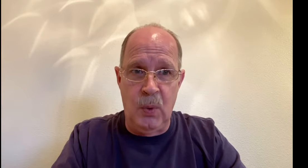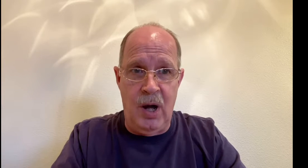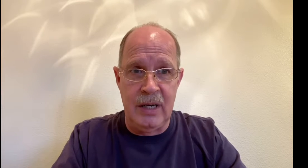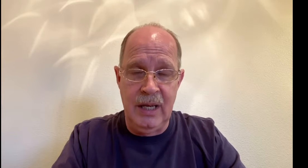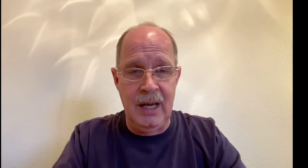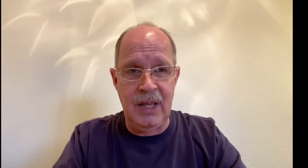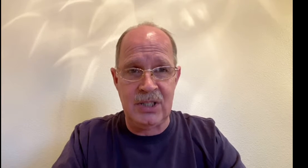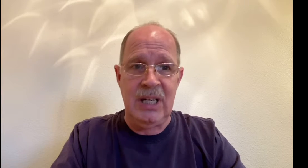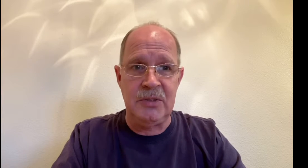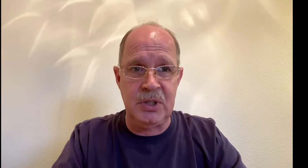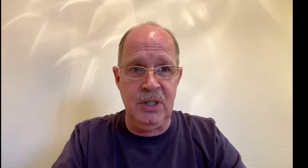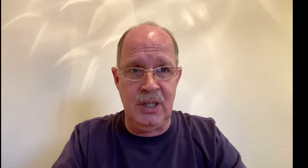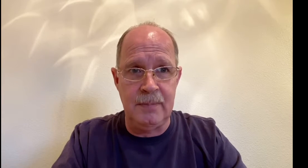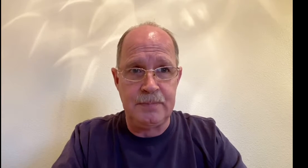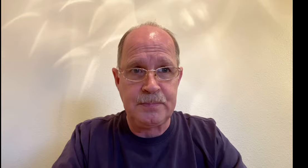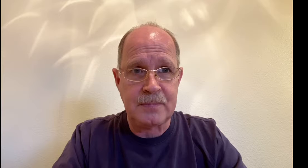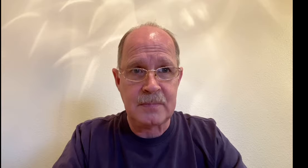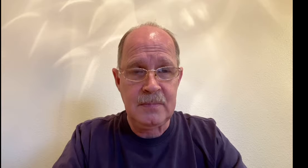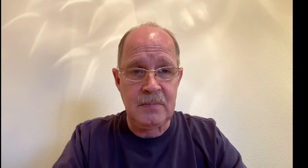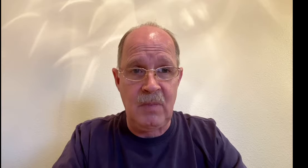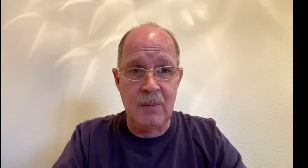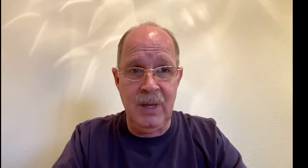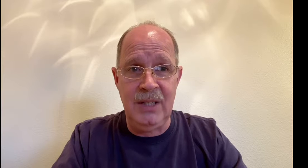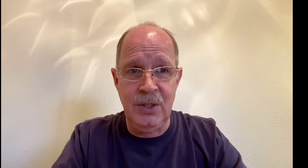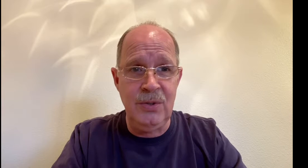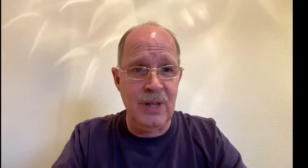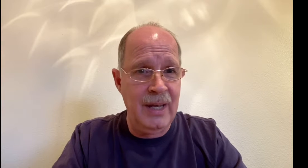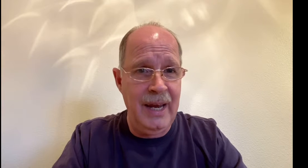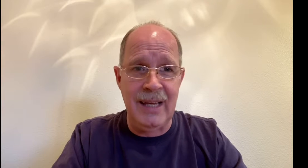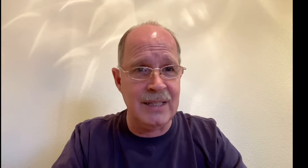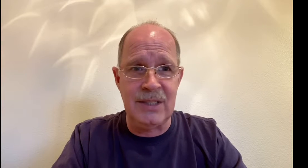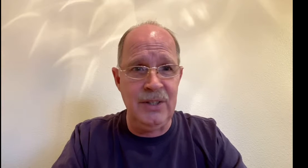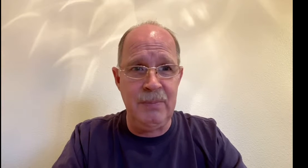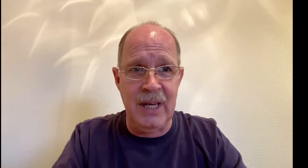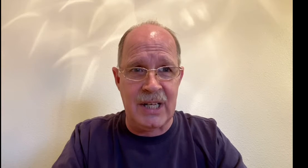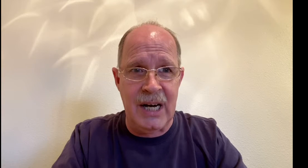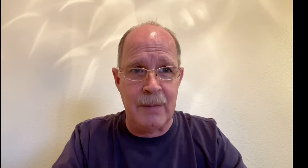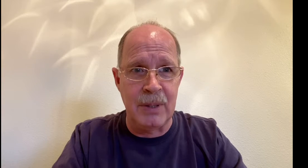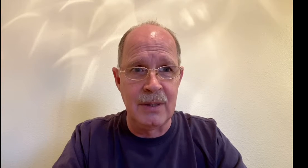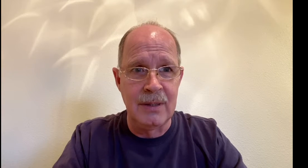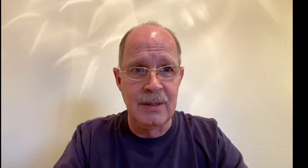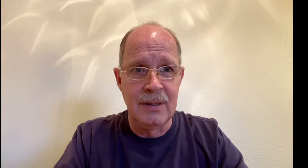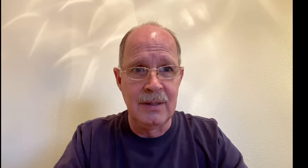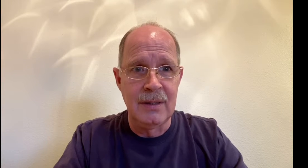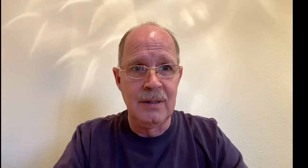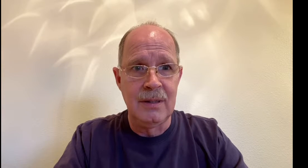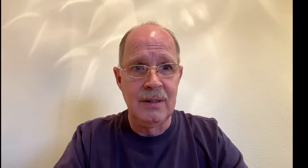means what? Yeah, that sounds good. Means who the heck is going to be a cop?